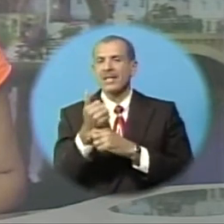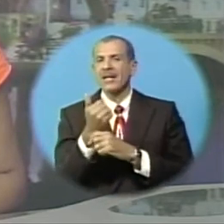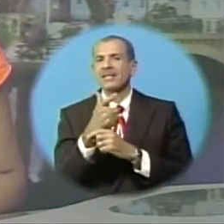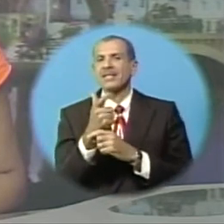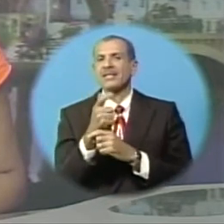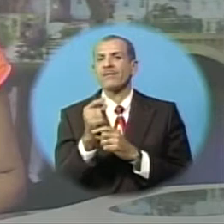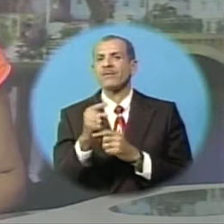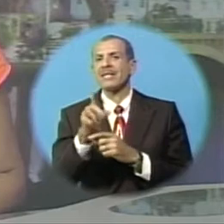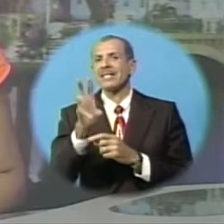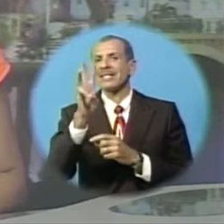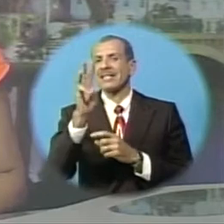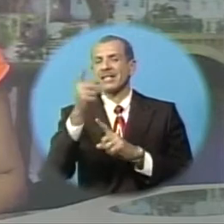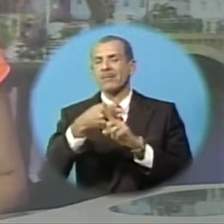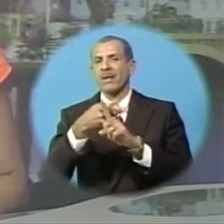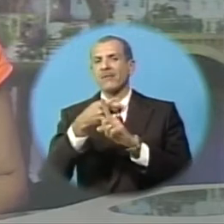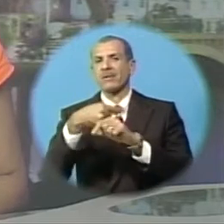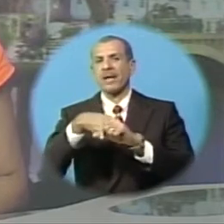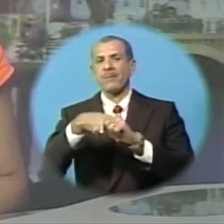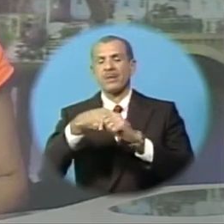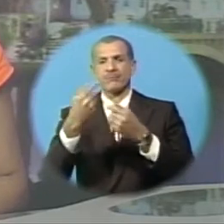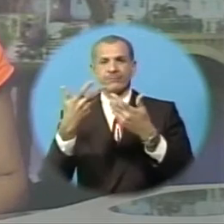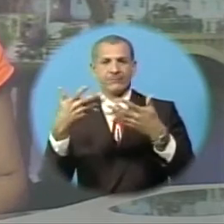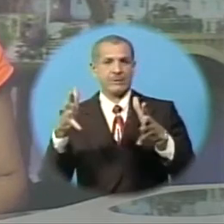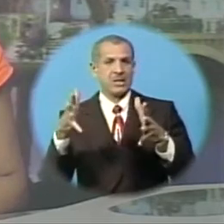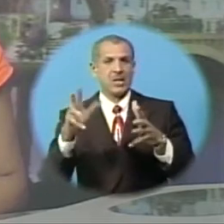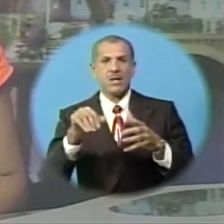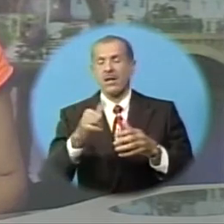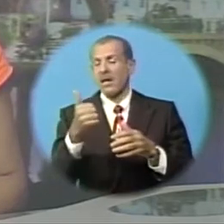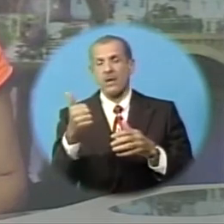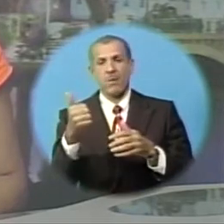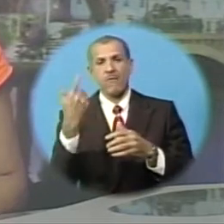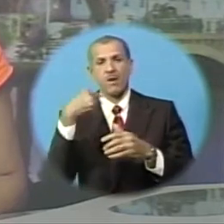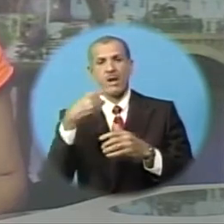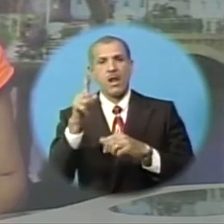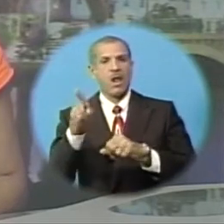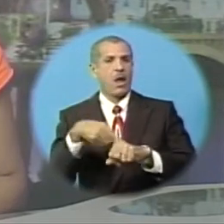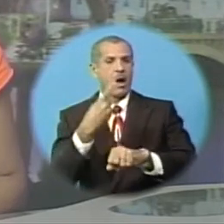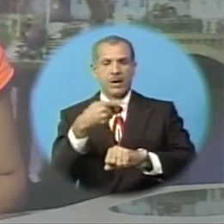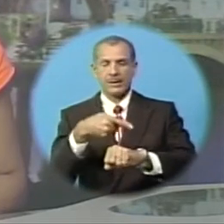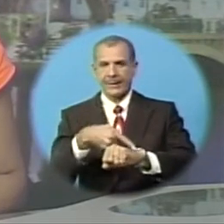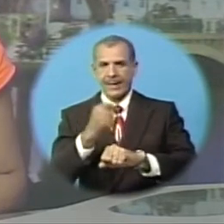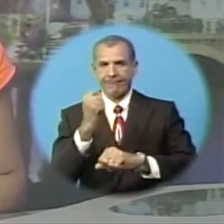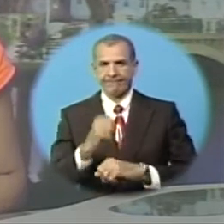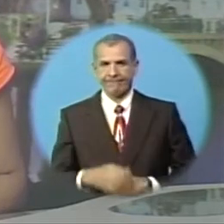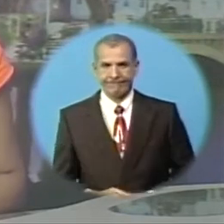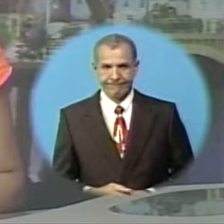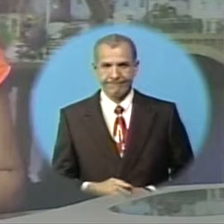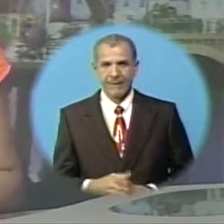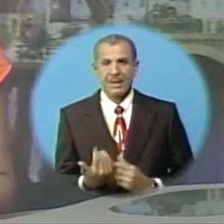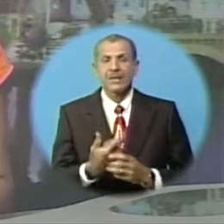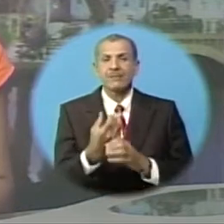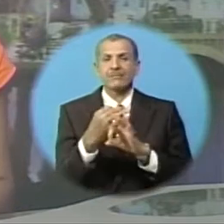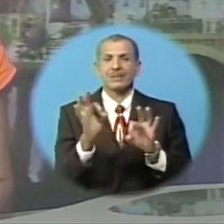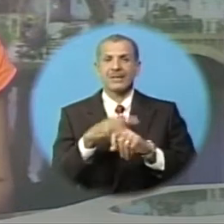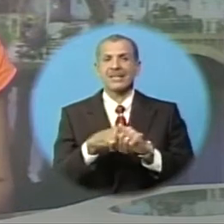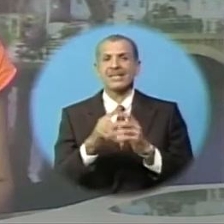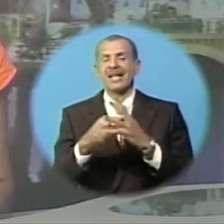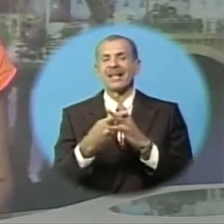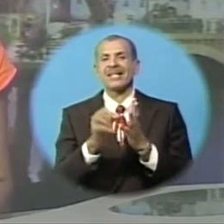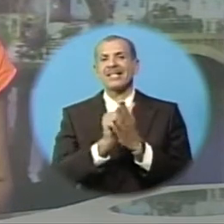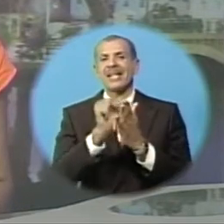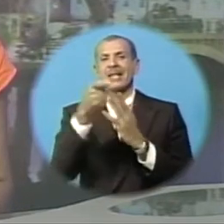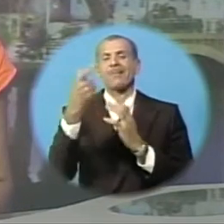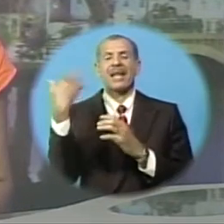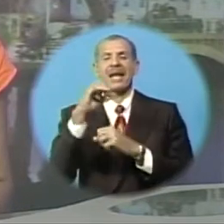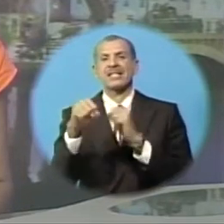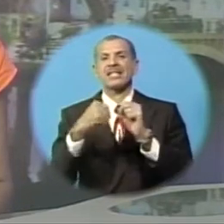this 6-month period is up, there won't be another one for a very long time. Now, that amnesty, which started in September